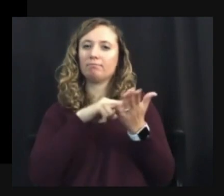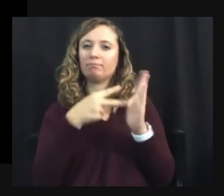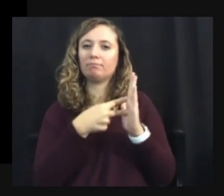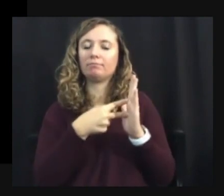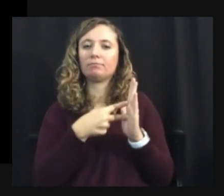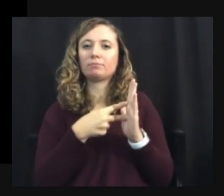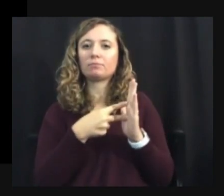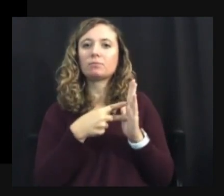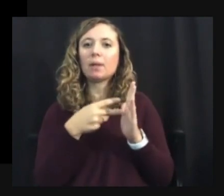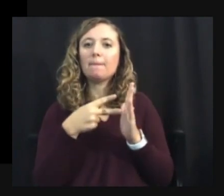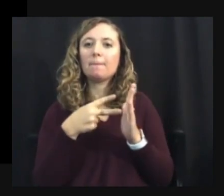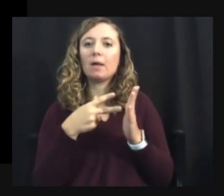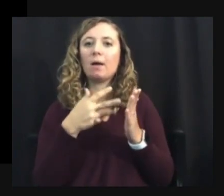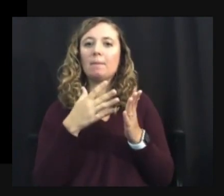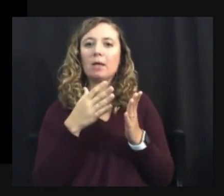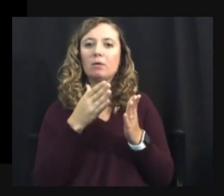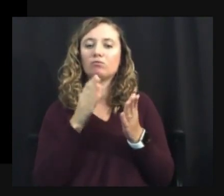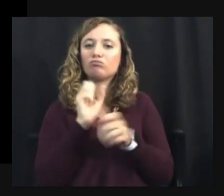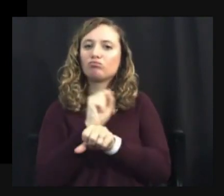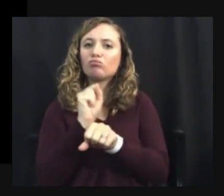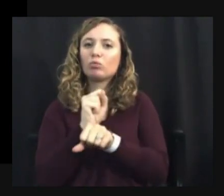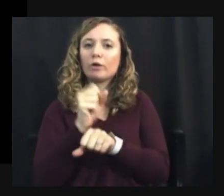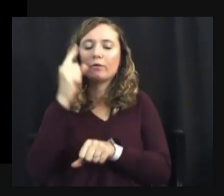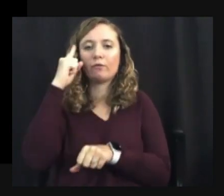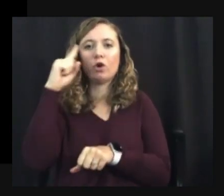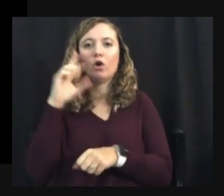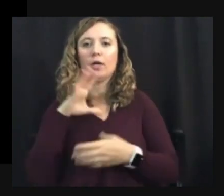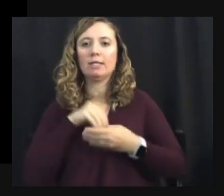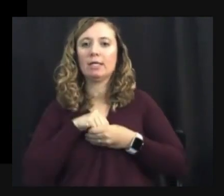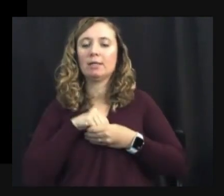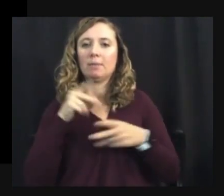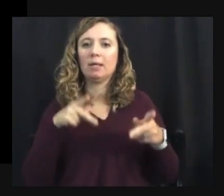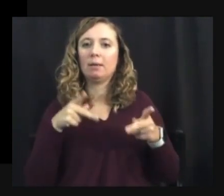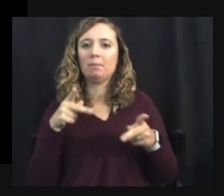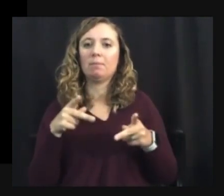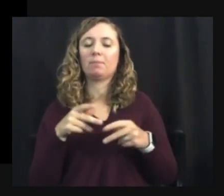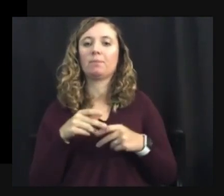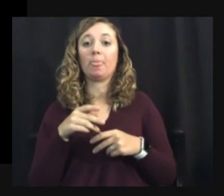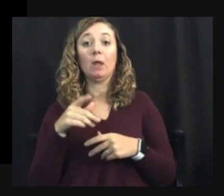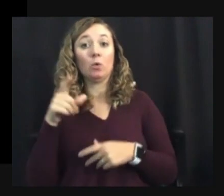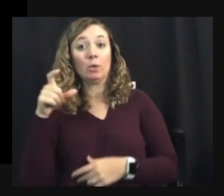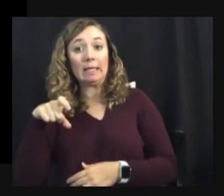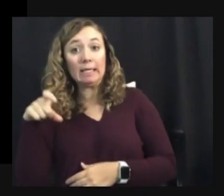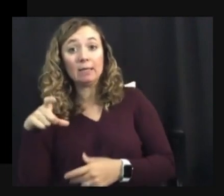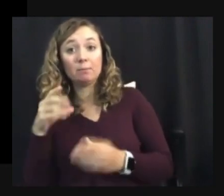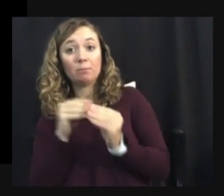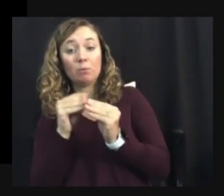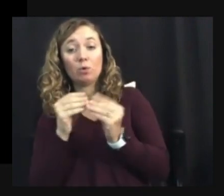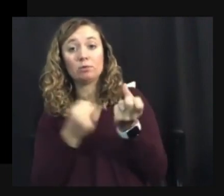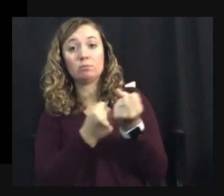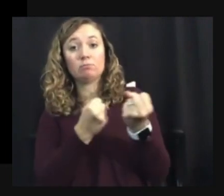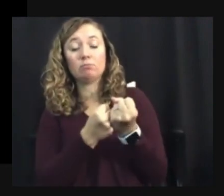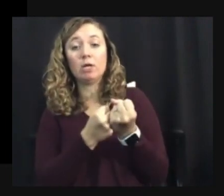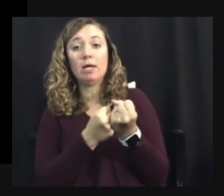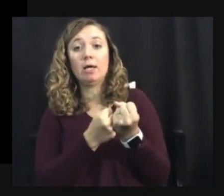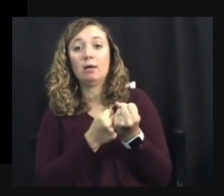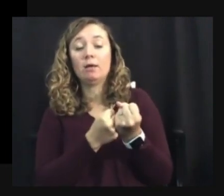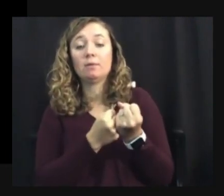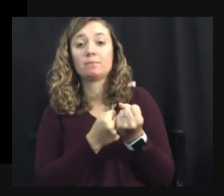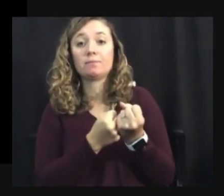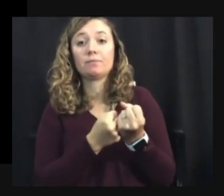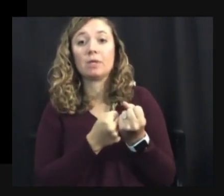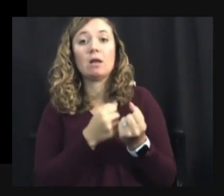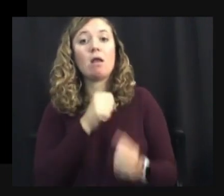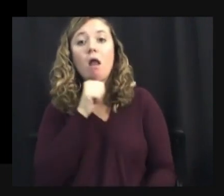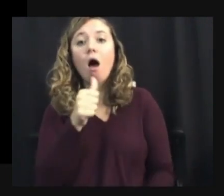including autistic people who are needing higher level of support and non-speaking autistic adults